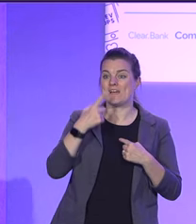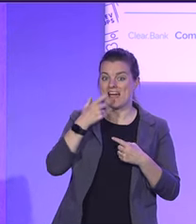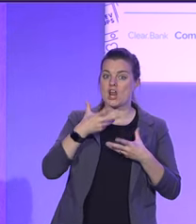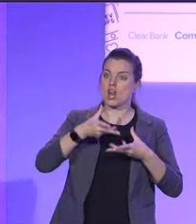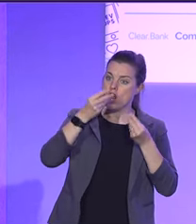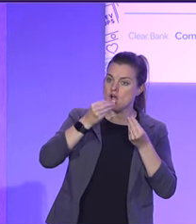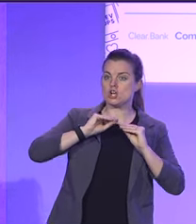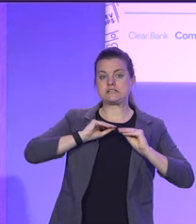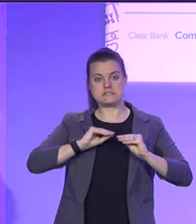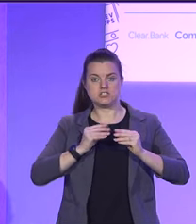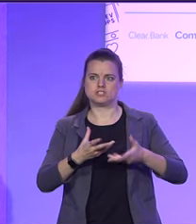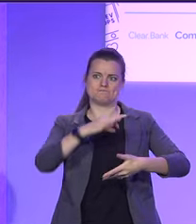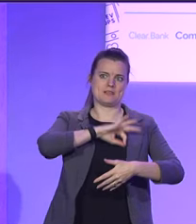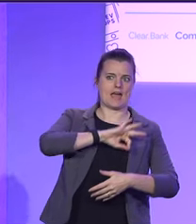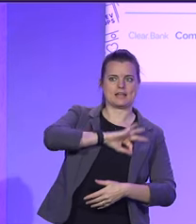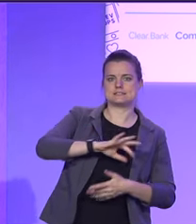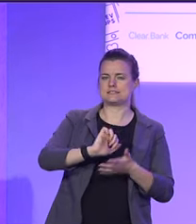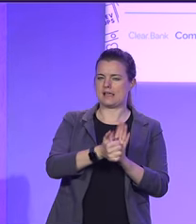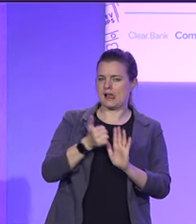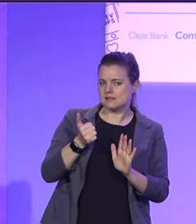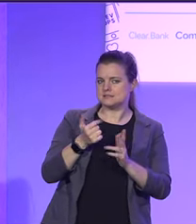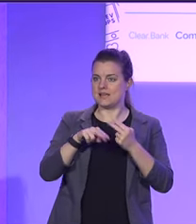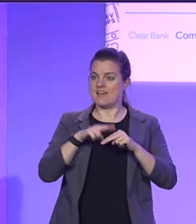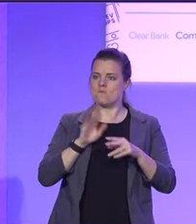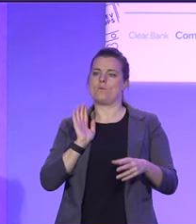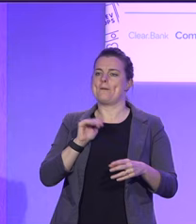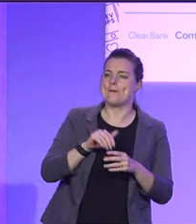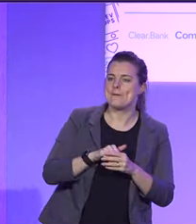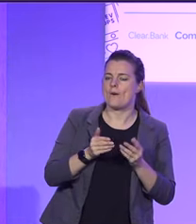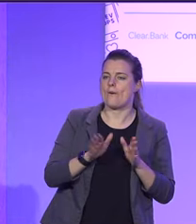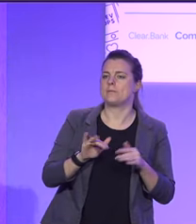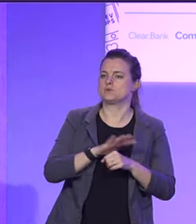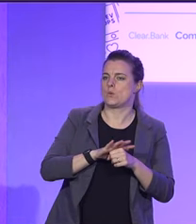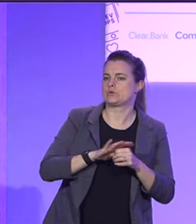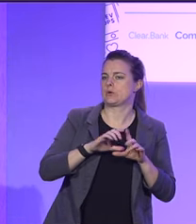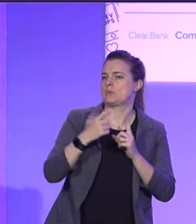of skills by engaging in the open source community. But the biggest